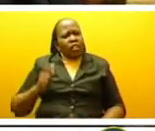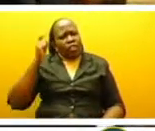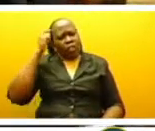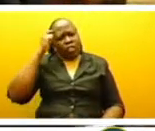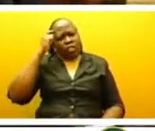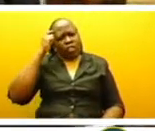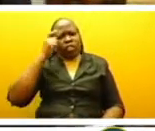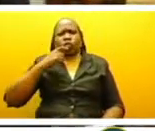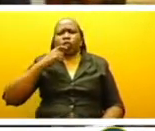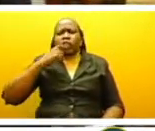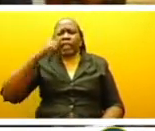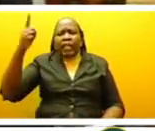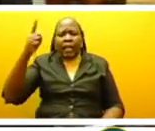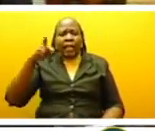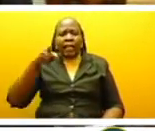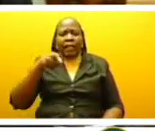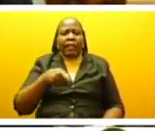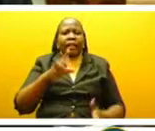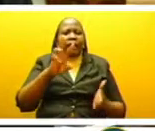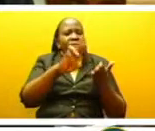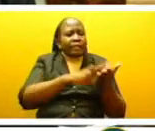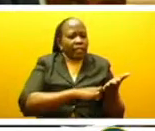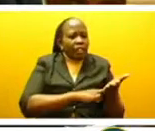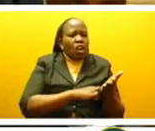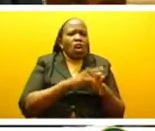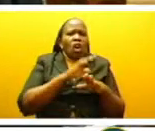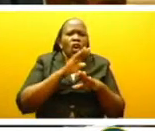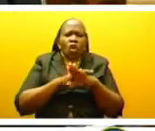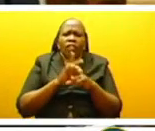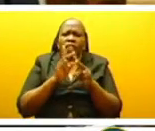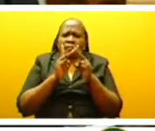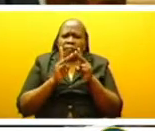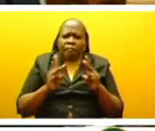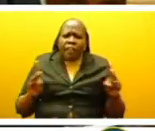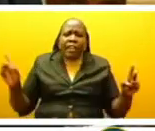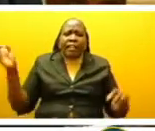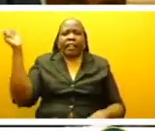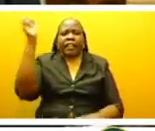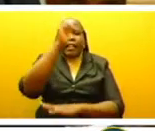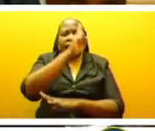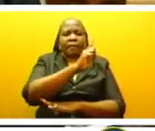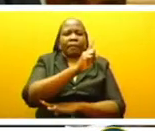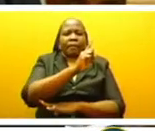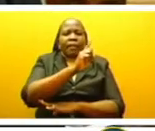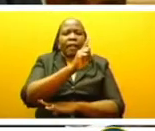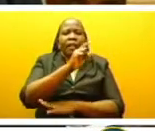results on the very day that he did,